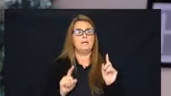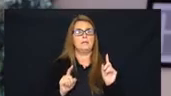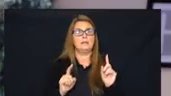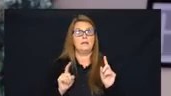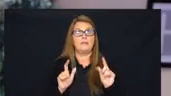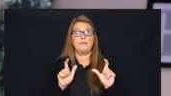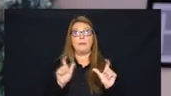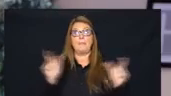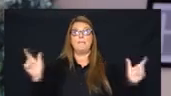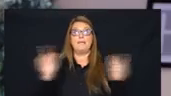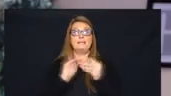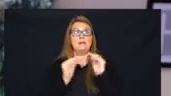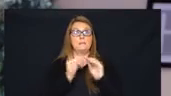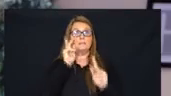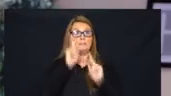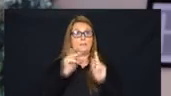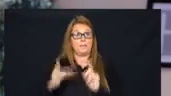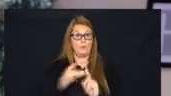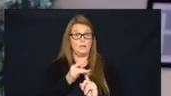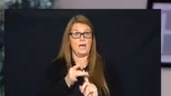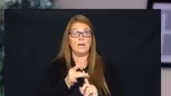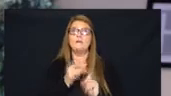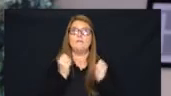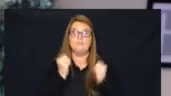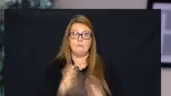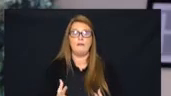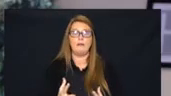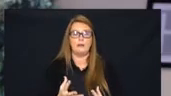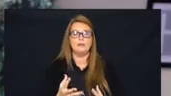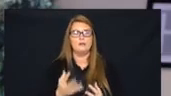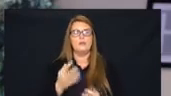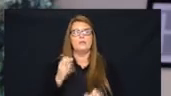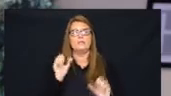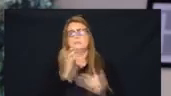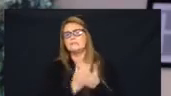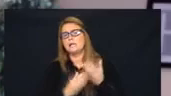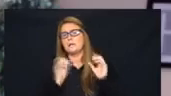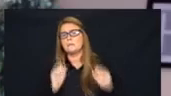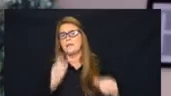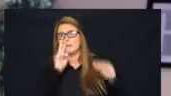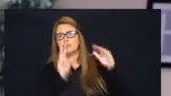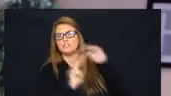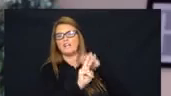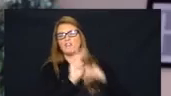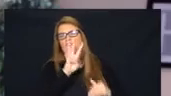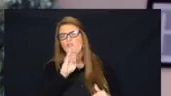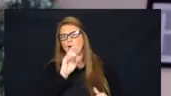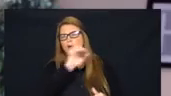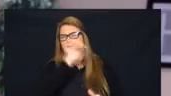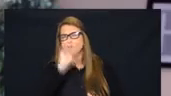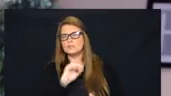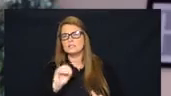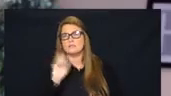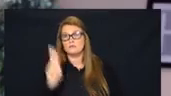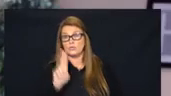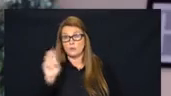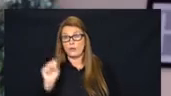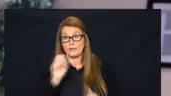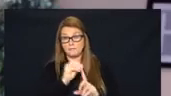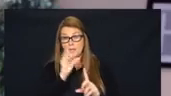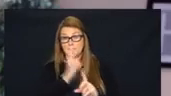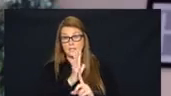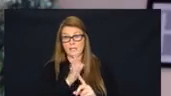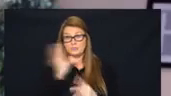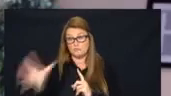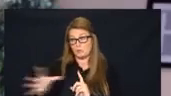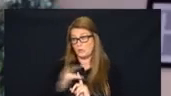of people infected, some people project that we may see as much as 40% of the entire US population infected